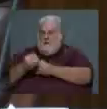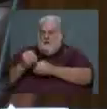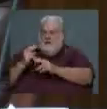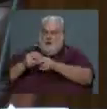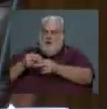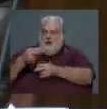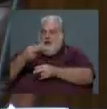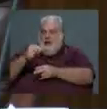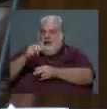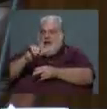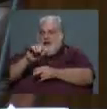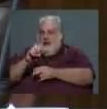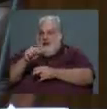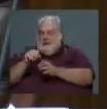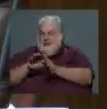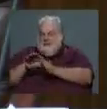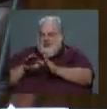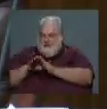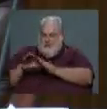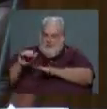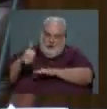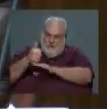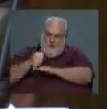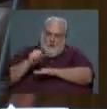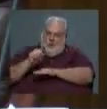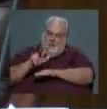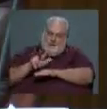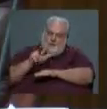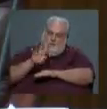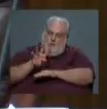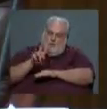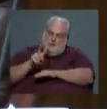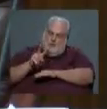Hayes Development Revised Short Form POD, located at